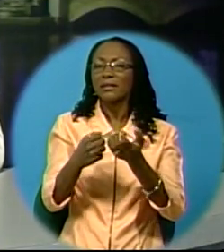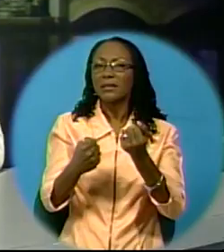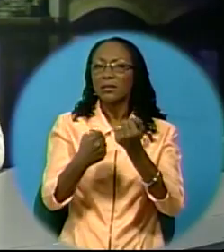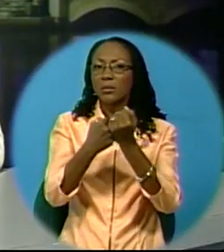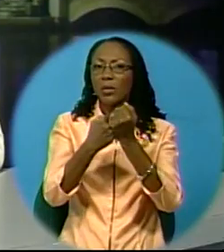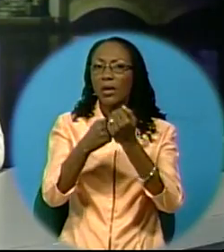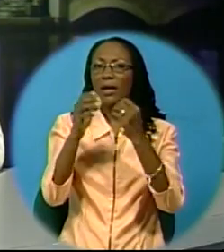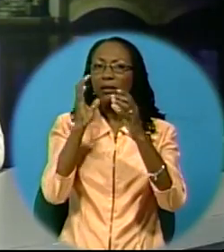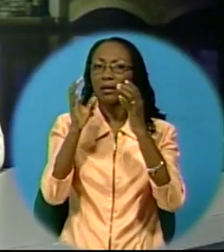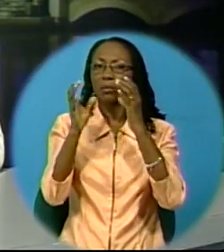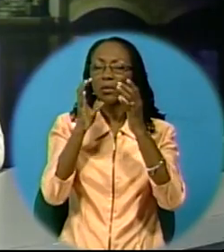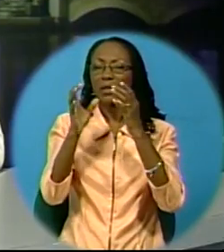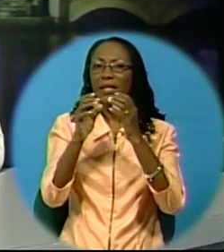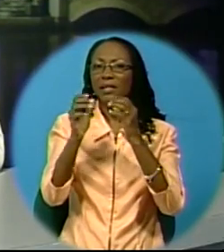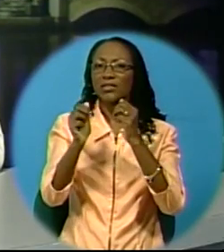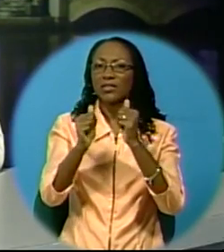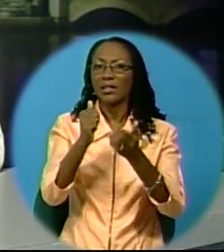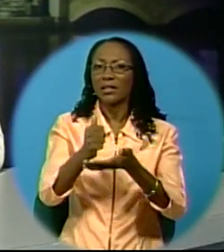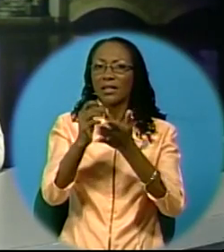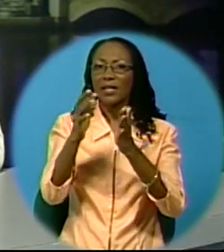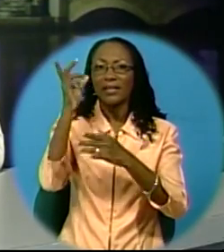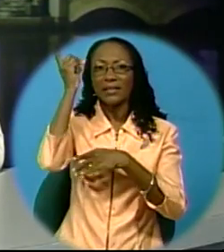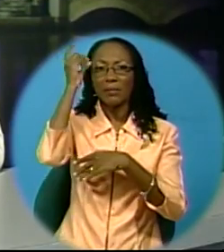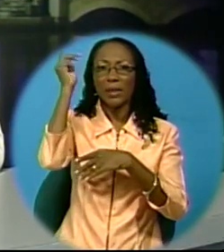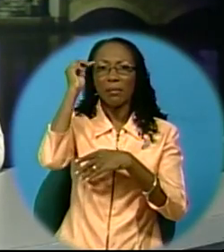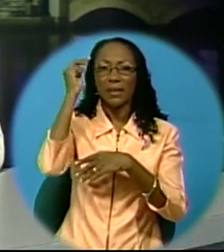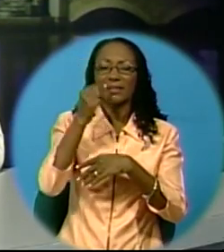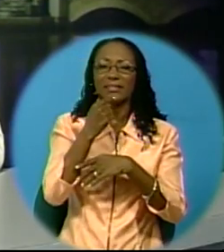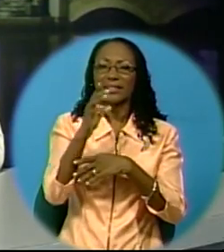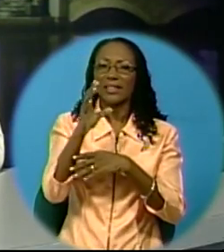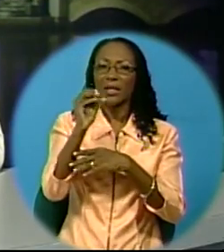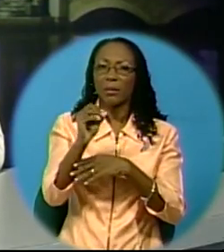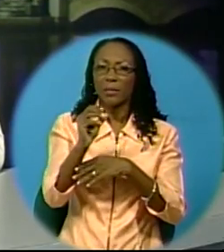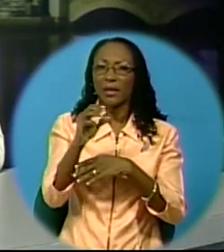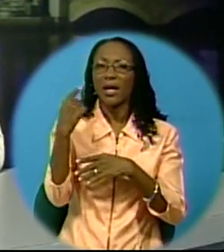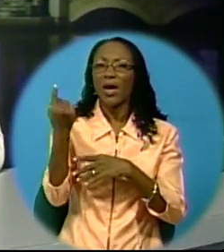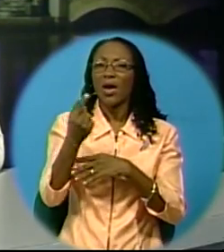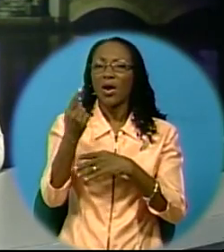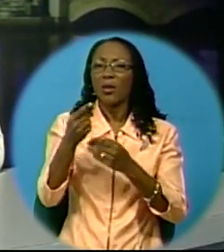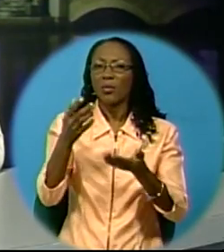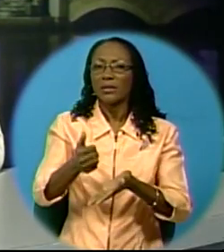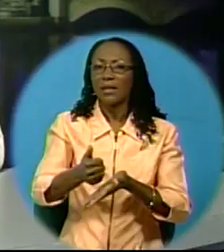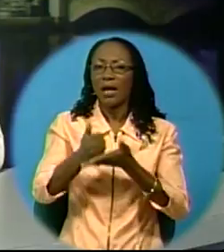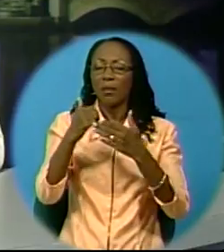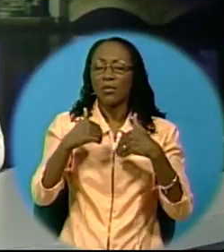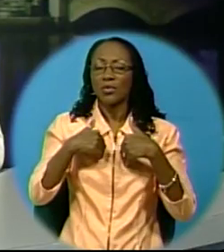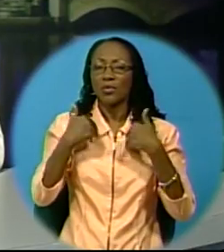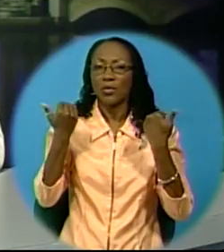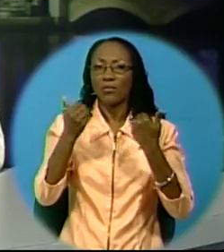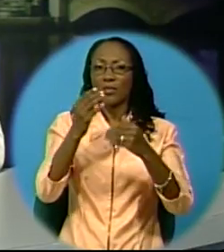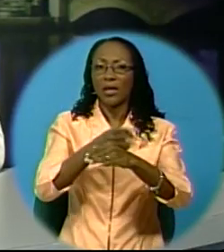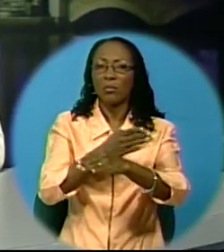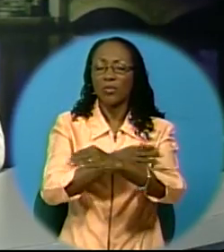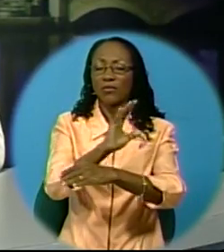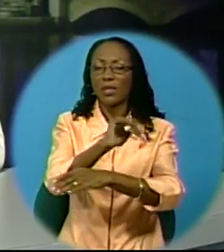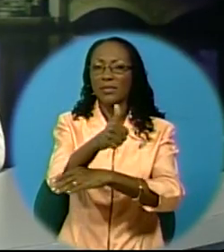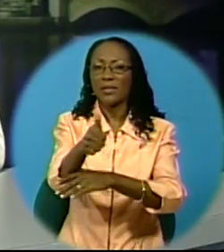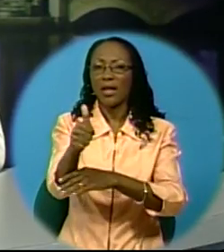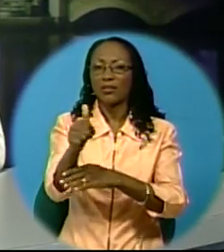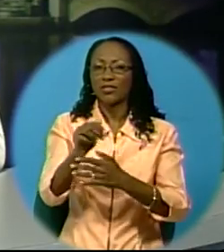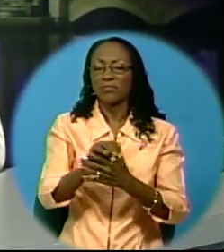Communications Assistant Damien Maskell said the company has always had a strong focus on helping youths with ways to better themselves.